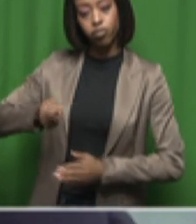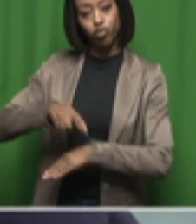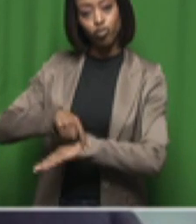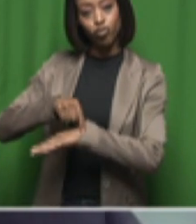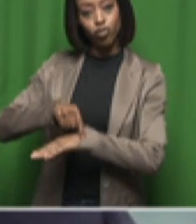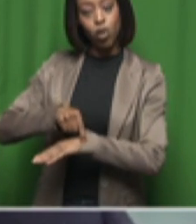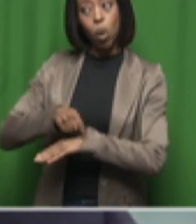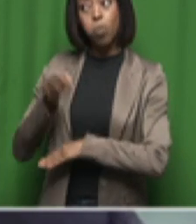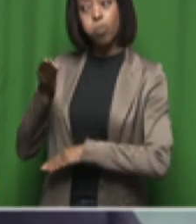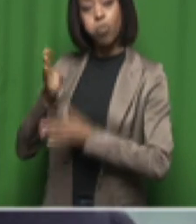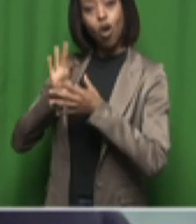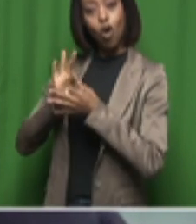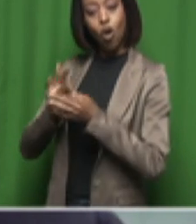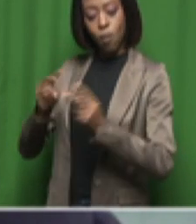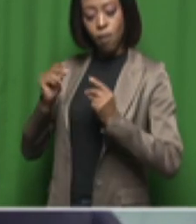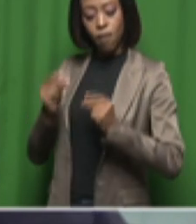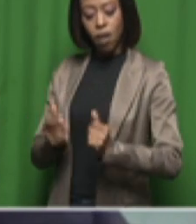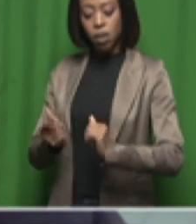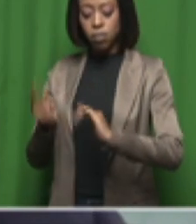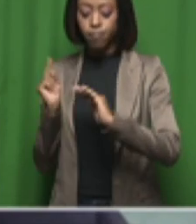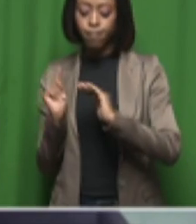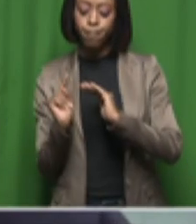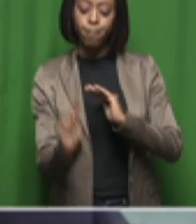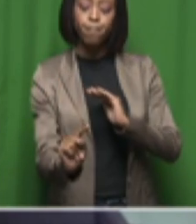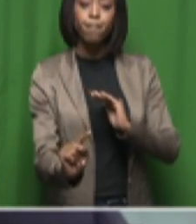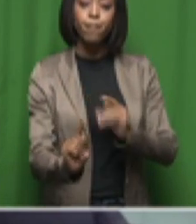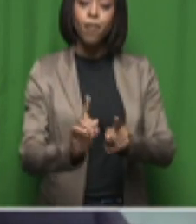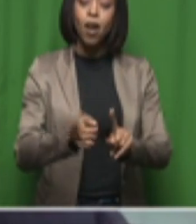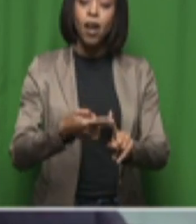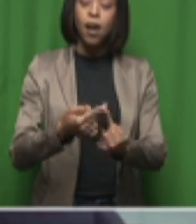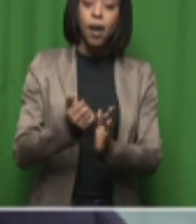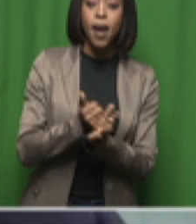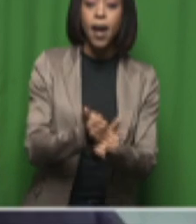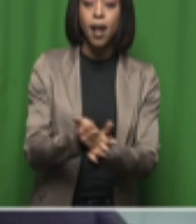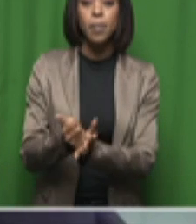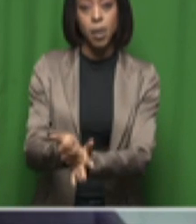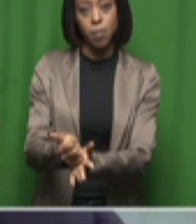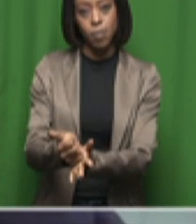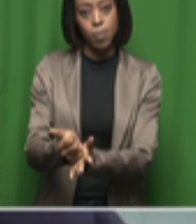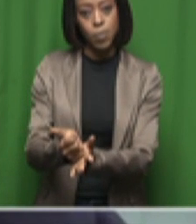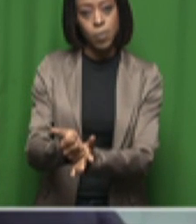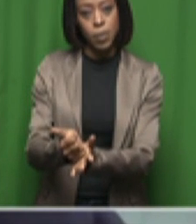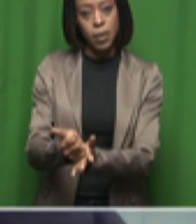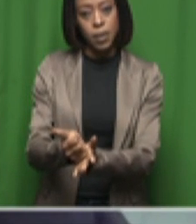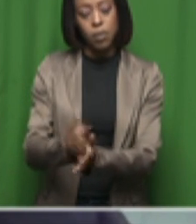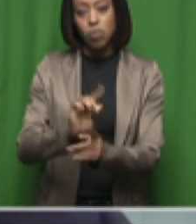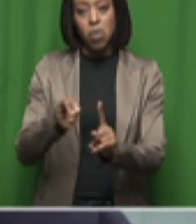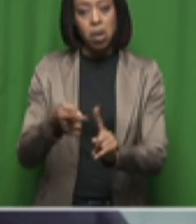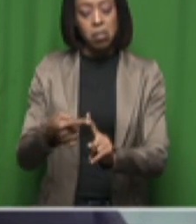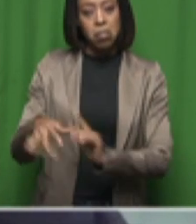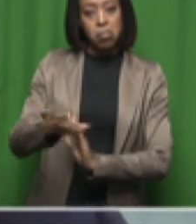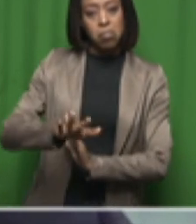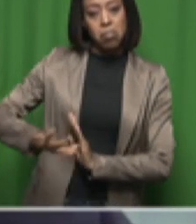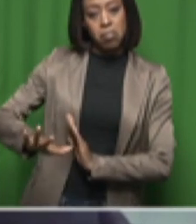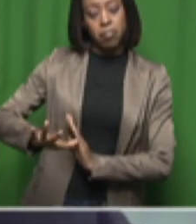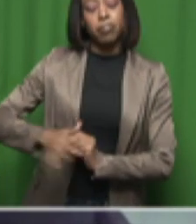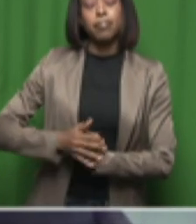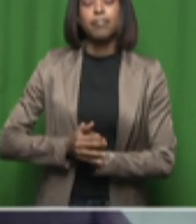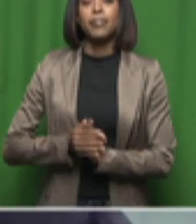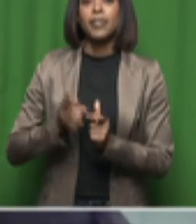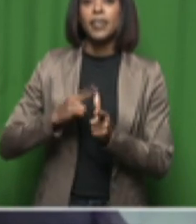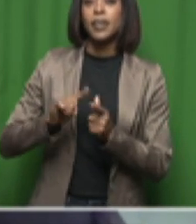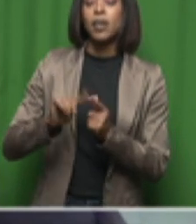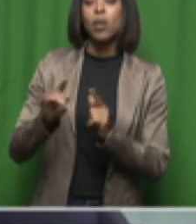his apartment and rushed down quickly to go and actually attend to the accident scene. And